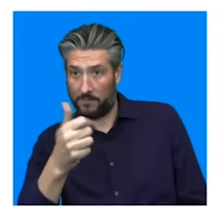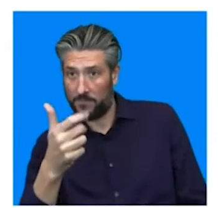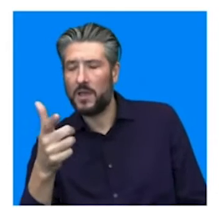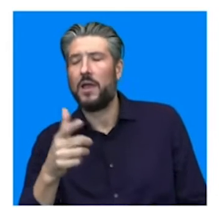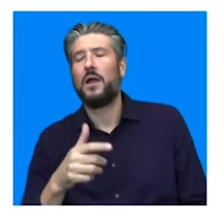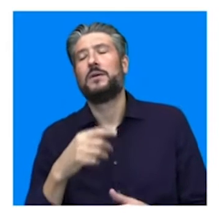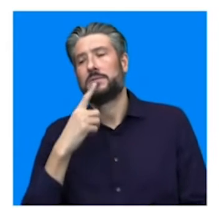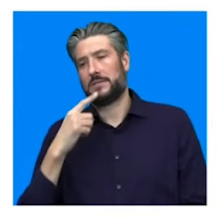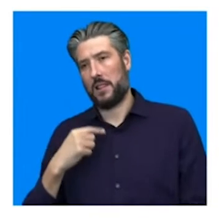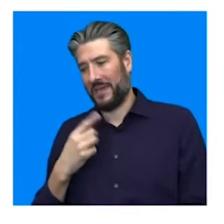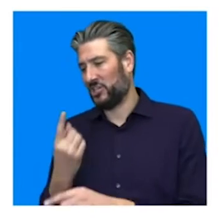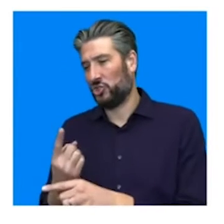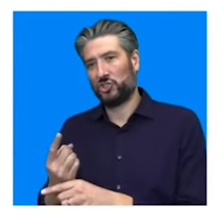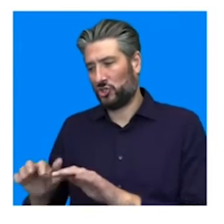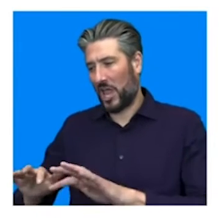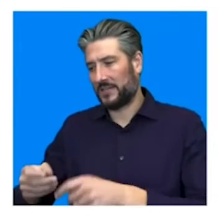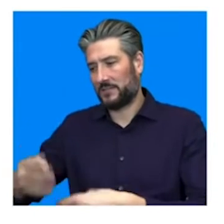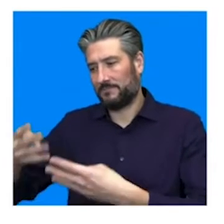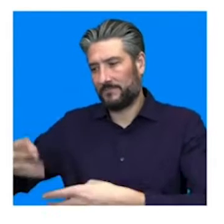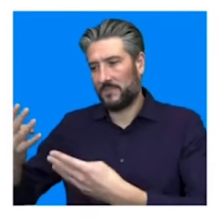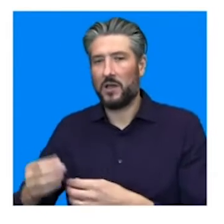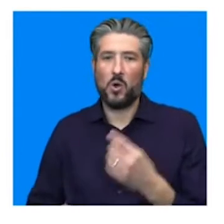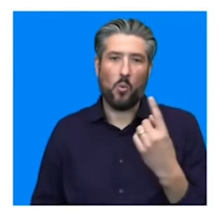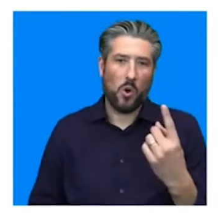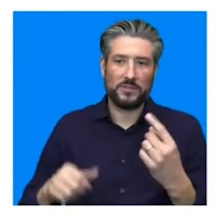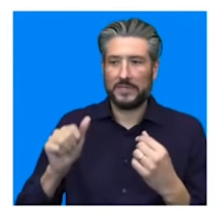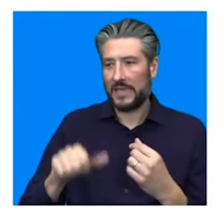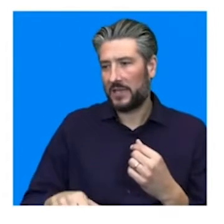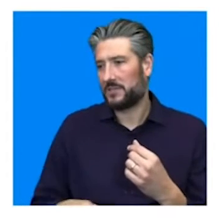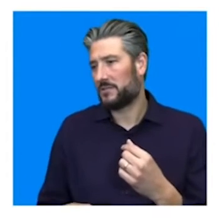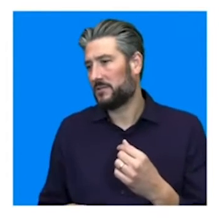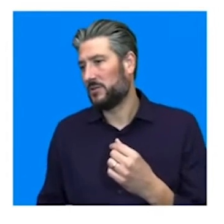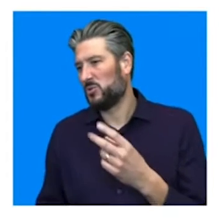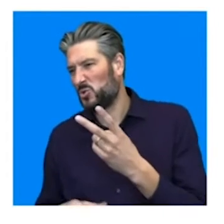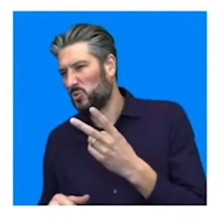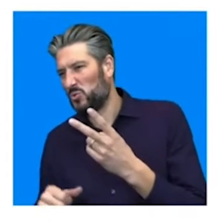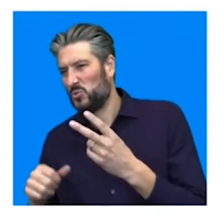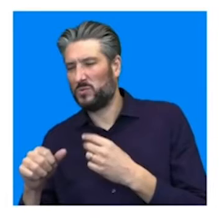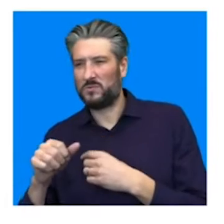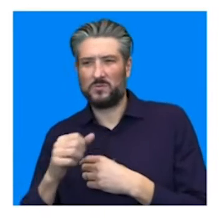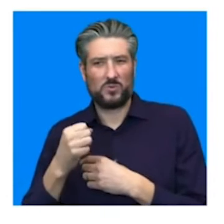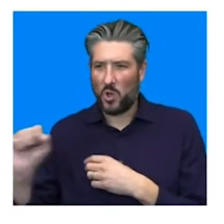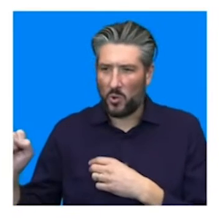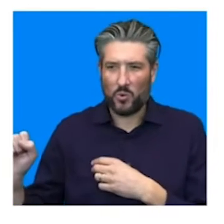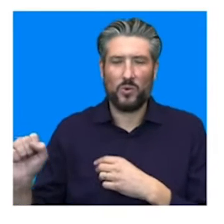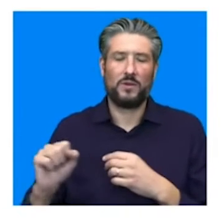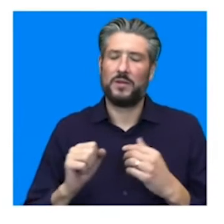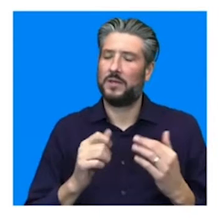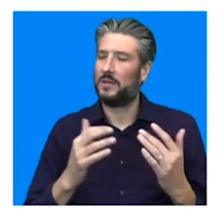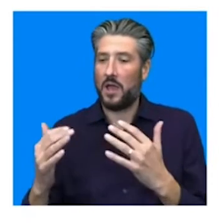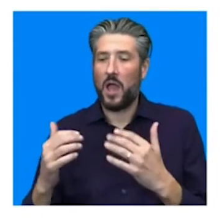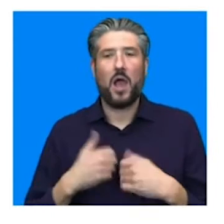chat window, like 1 yes, or maybe borderline, and 2 no. I'm not going to try and process those, but I certainly will have a